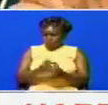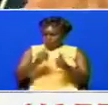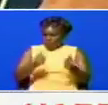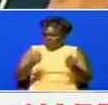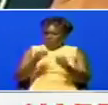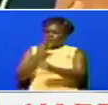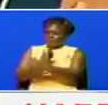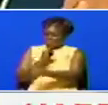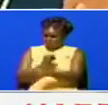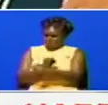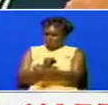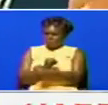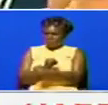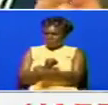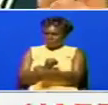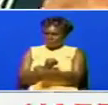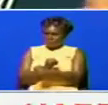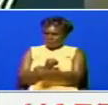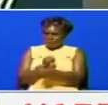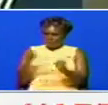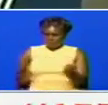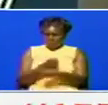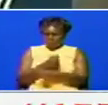And you know, you can't have